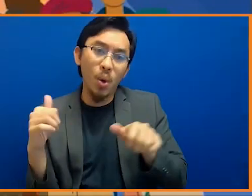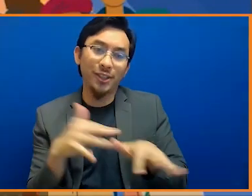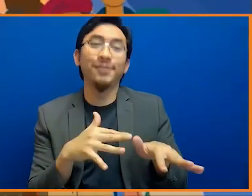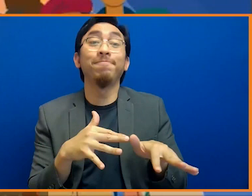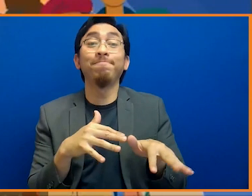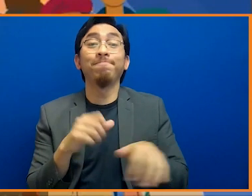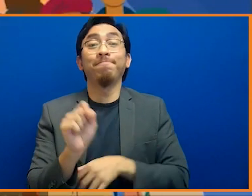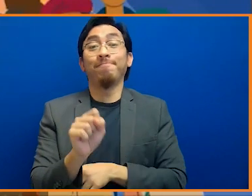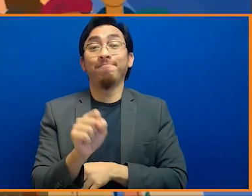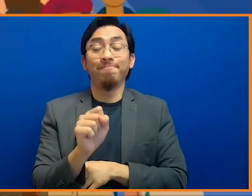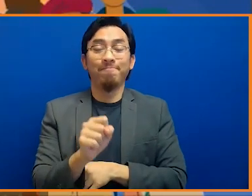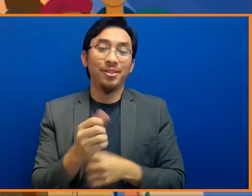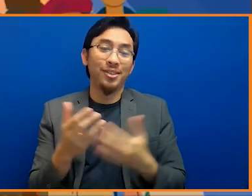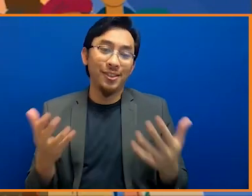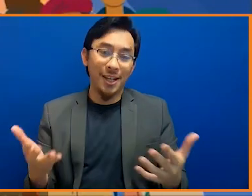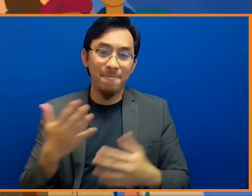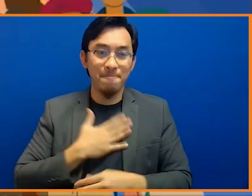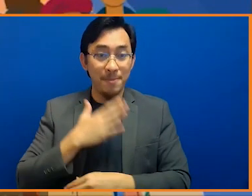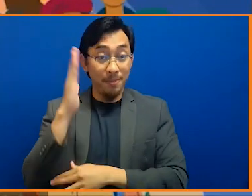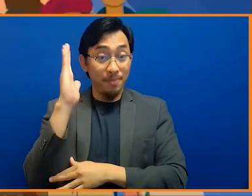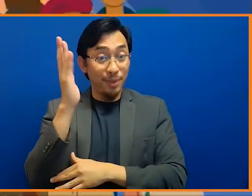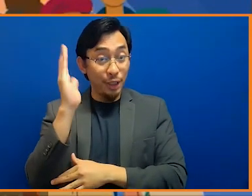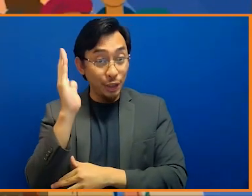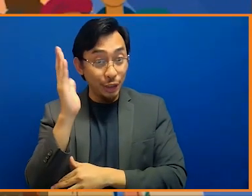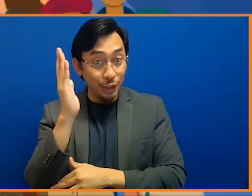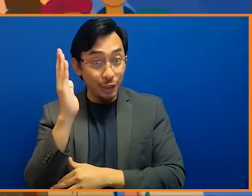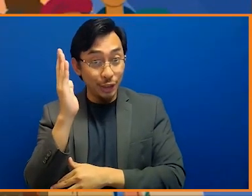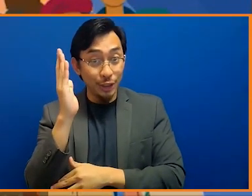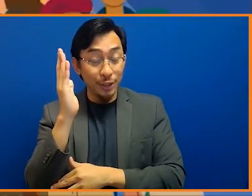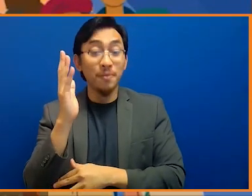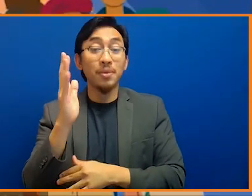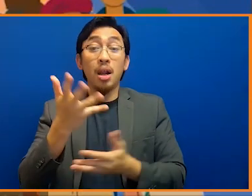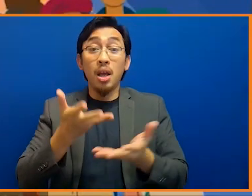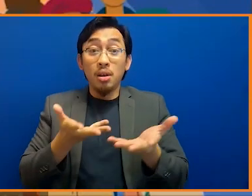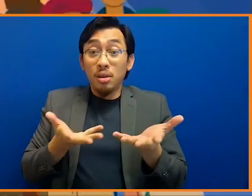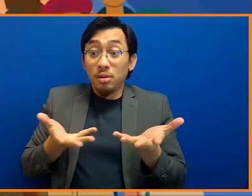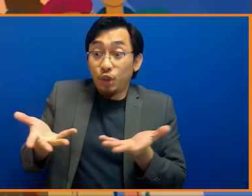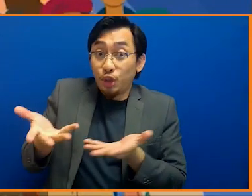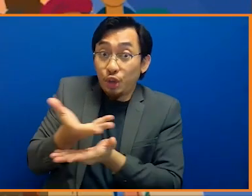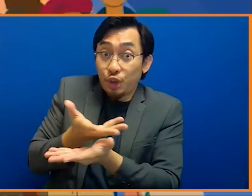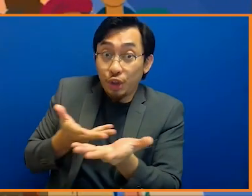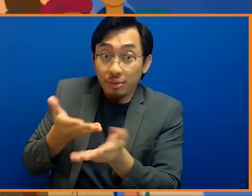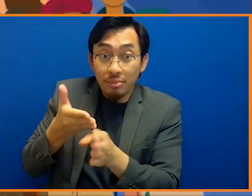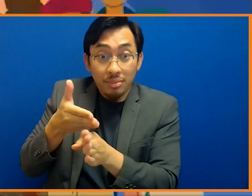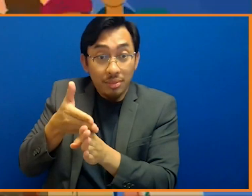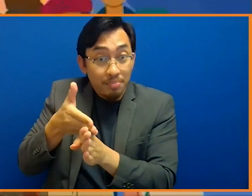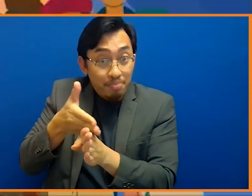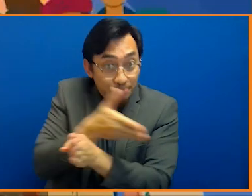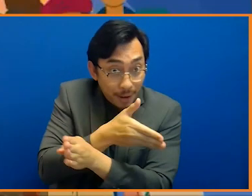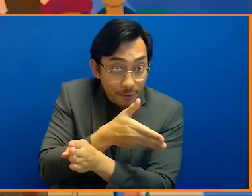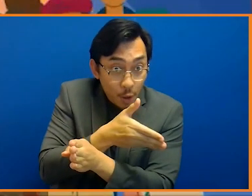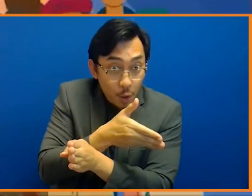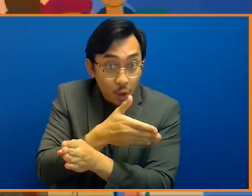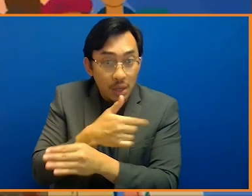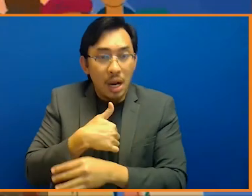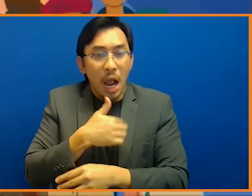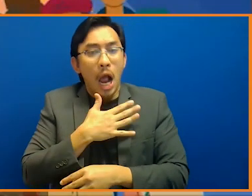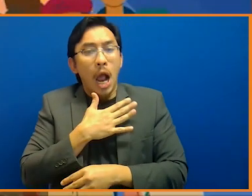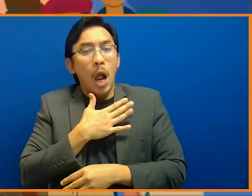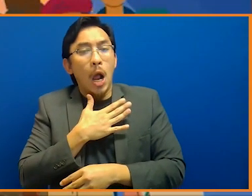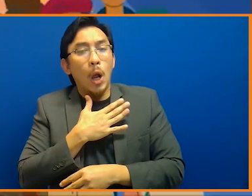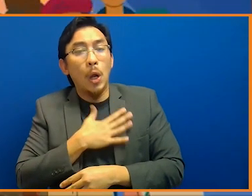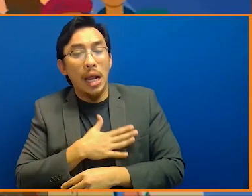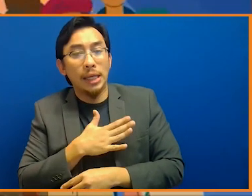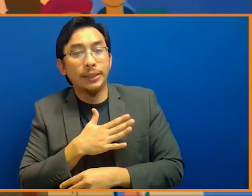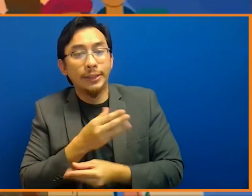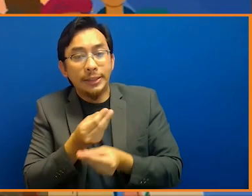that's my presentation. Now, before we start with discussion, I would